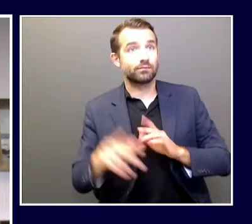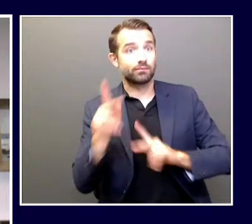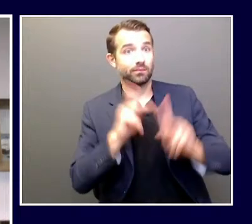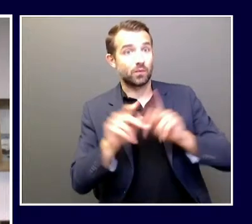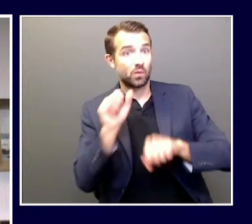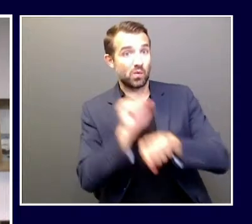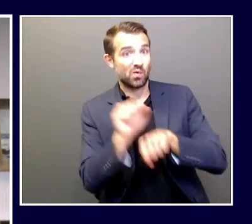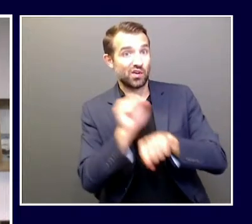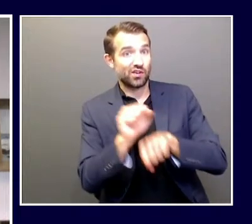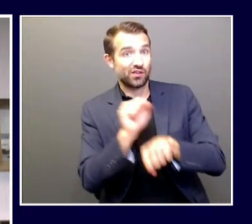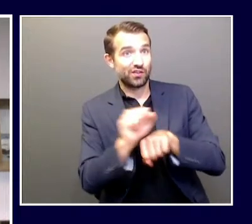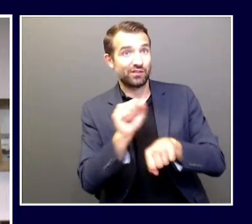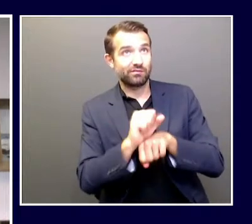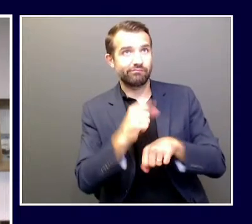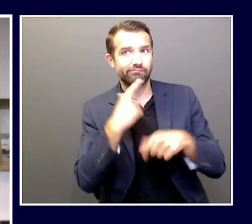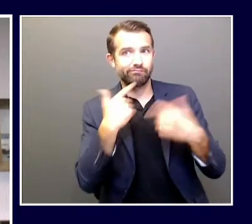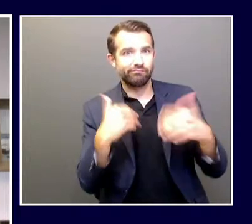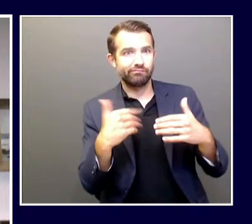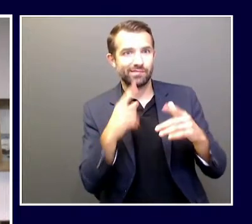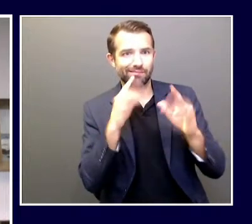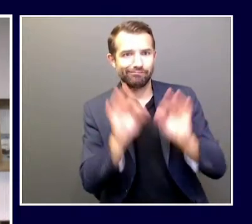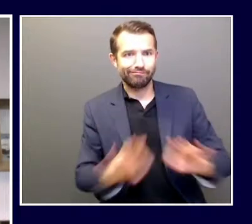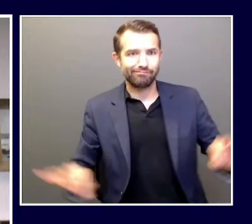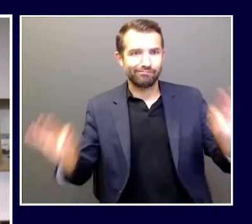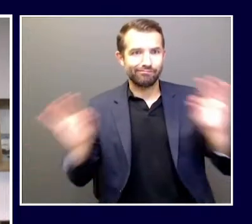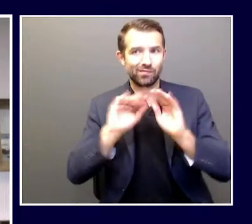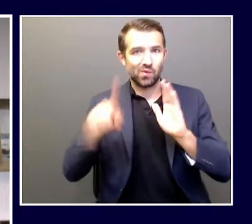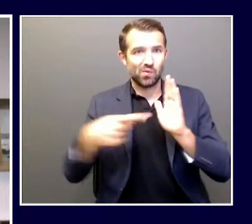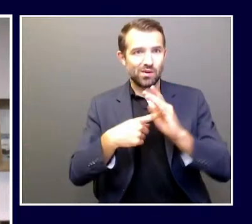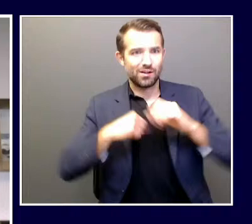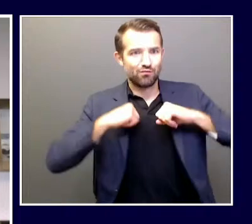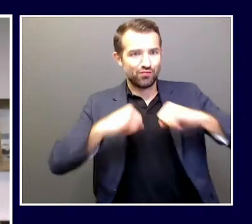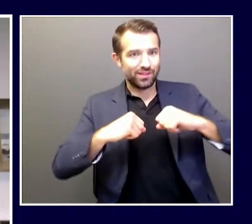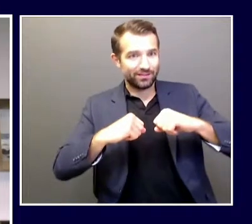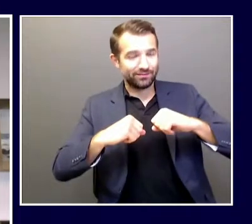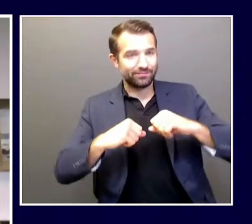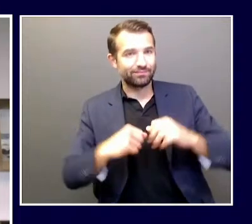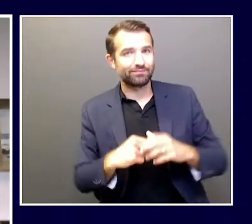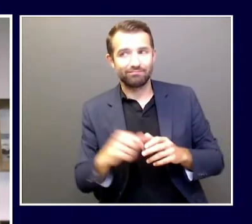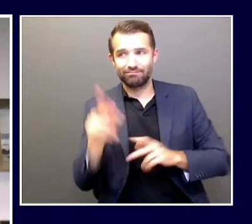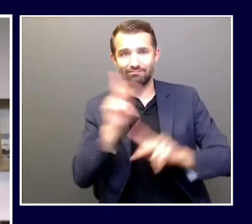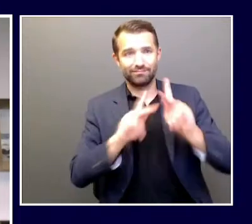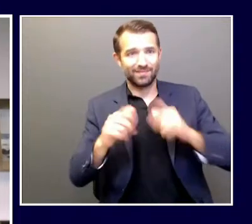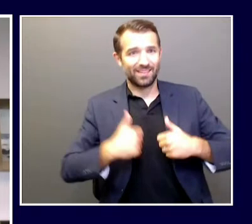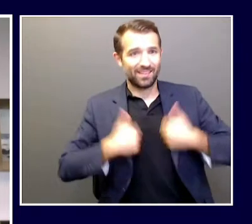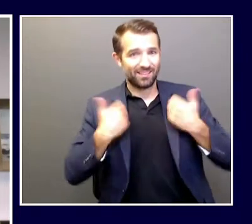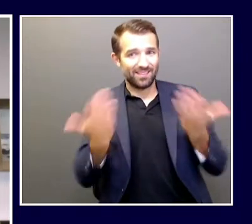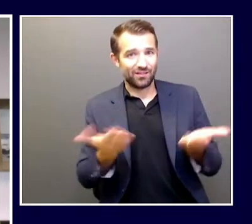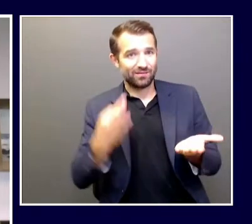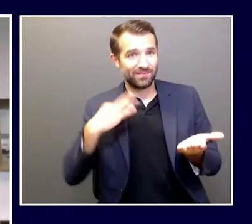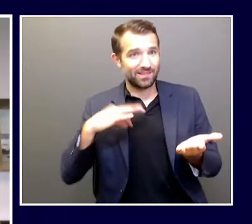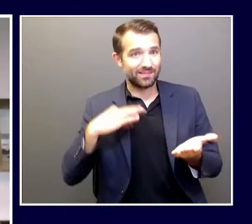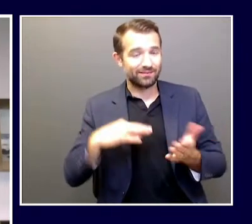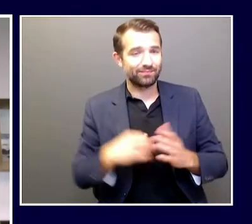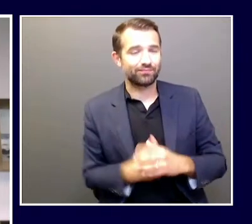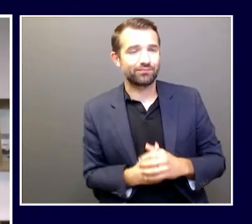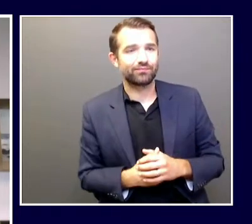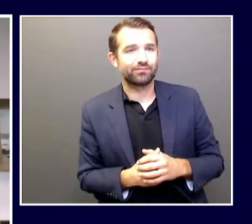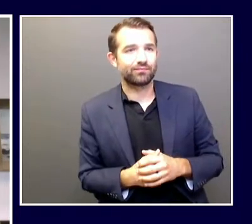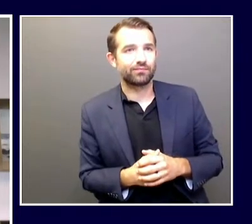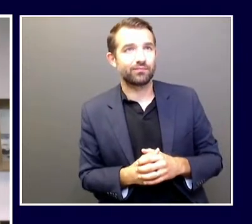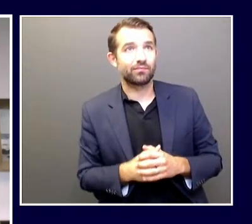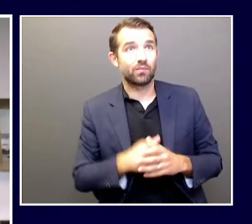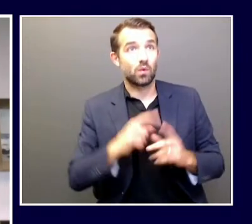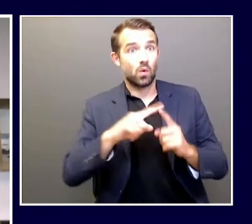really critical role in protecting the health and welfare of Maine people. I noted this for them when I met with them during the board